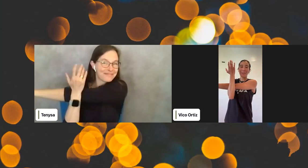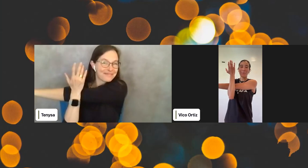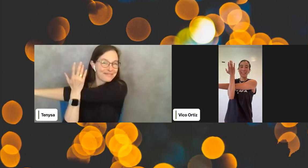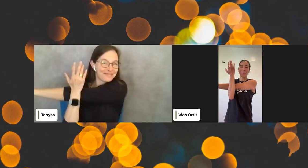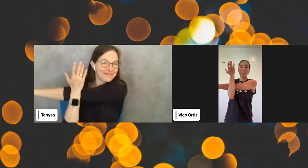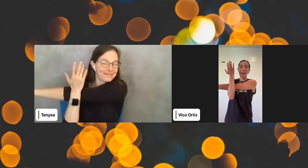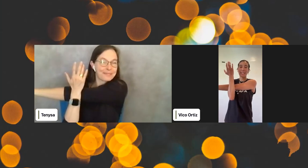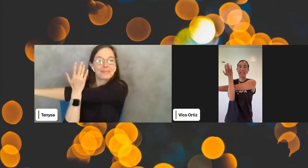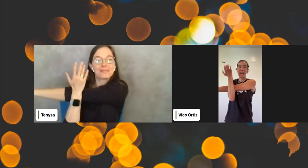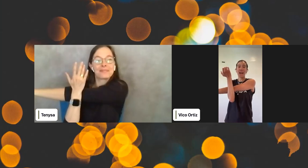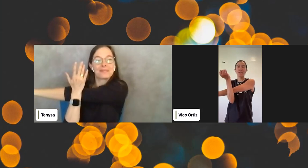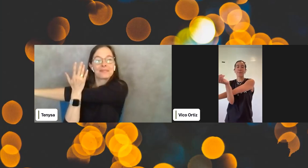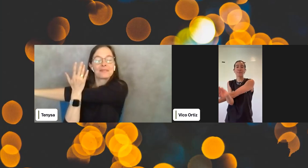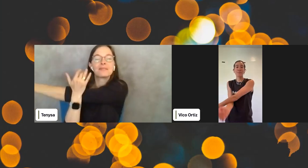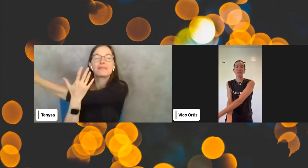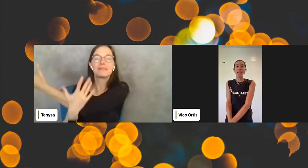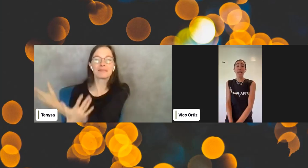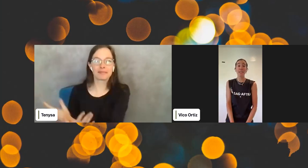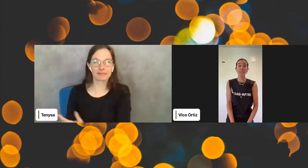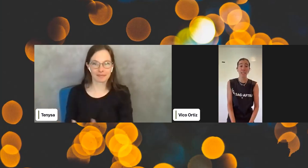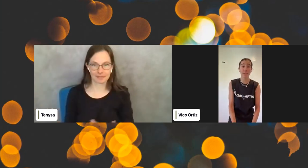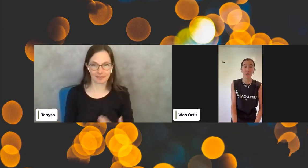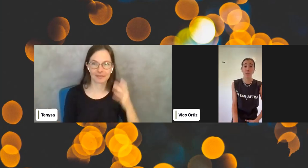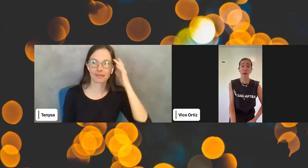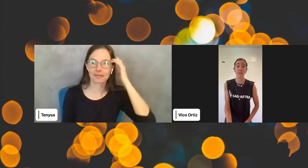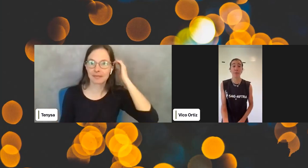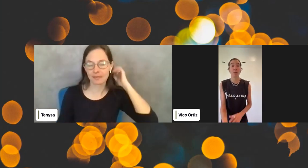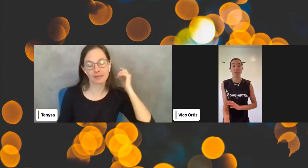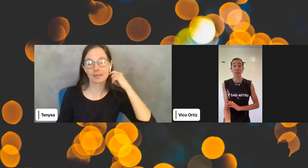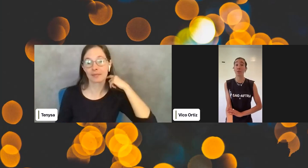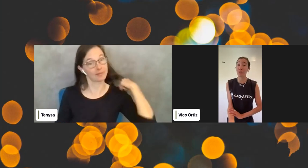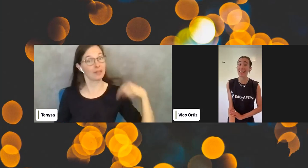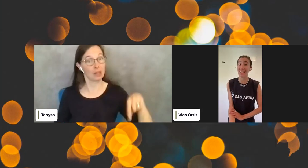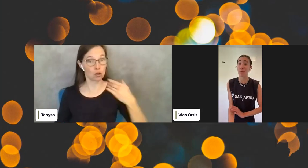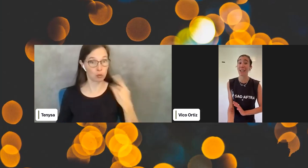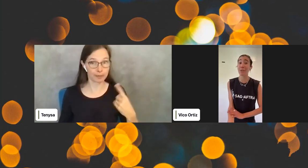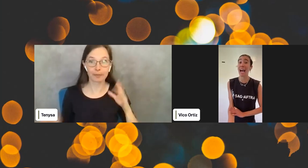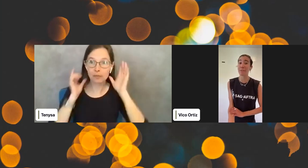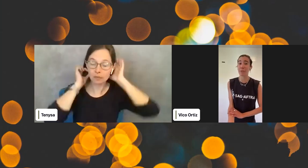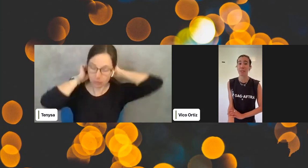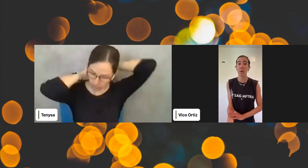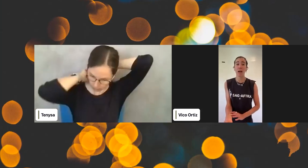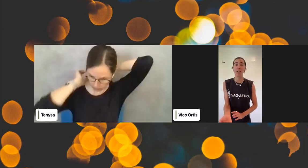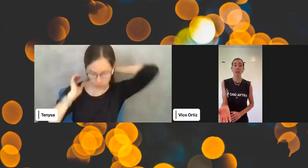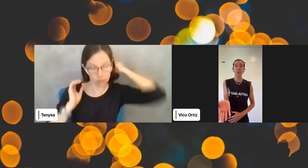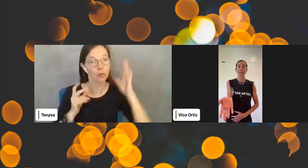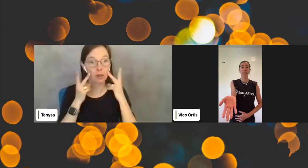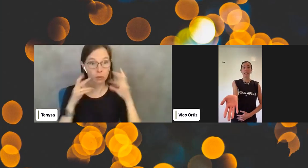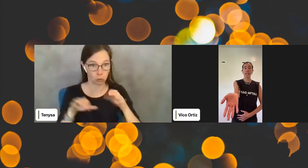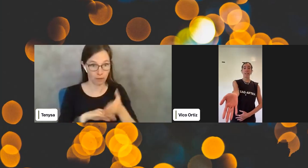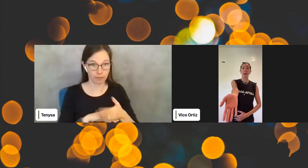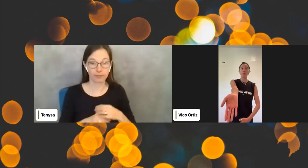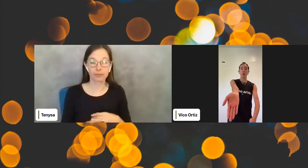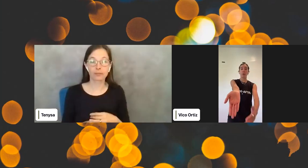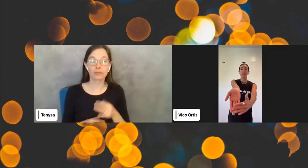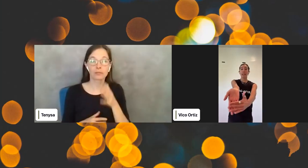And we bring them back down. And this is going to be a good one for what, and you'll see it. You'll want to do it afterwards as well. We're going to